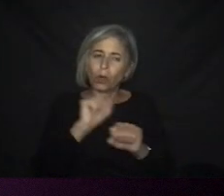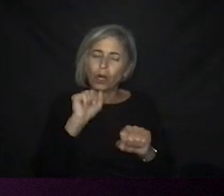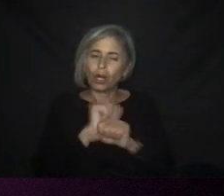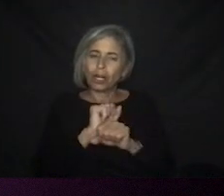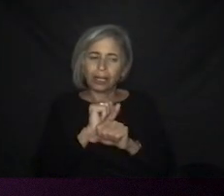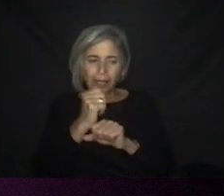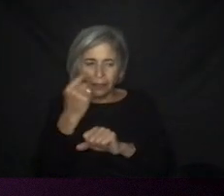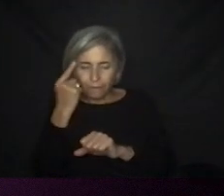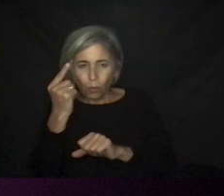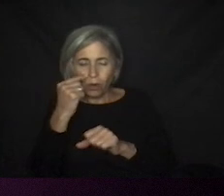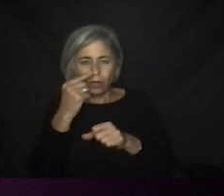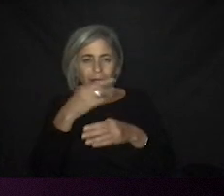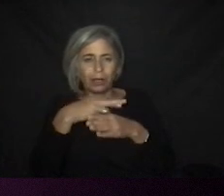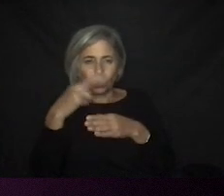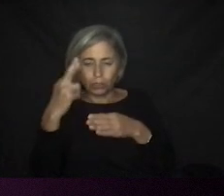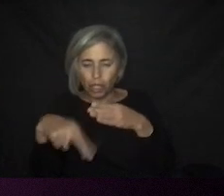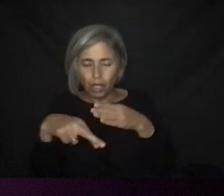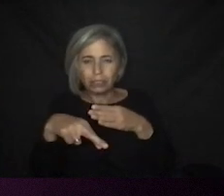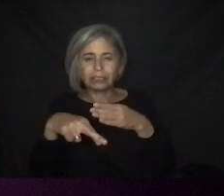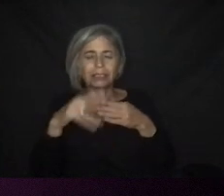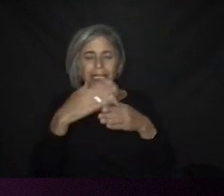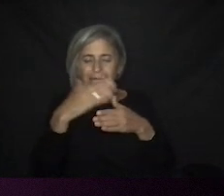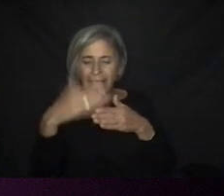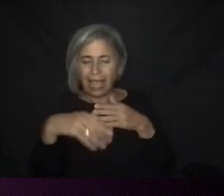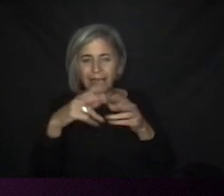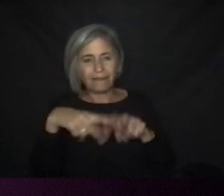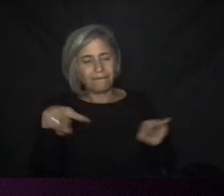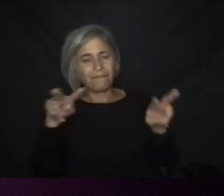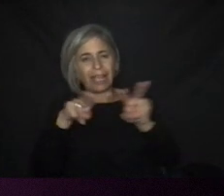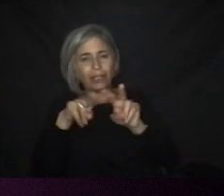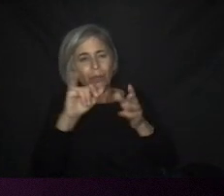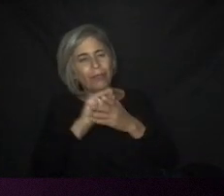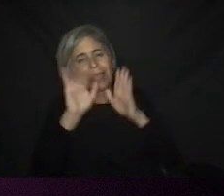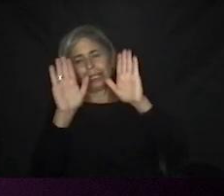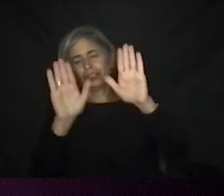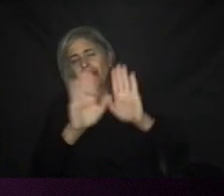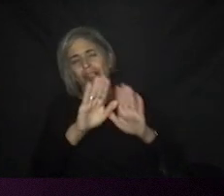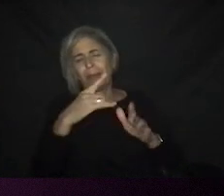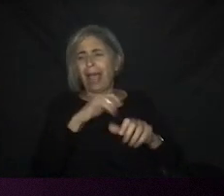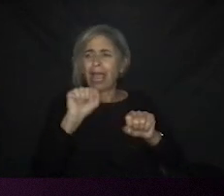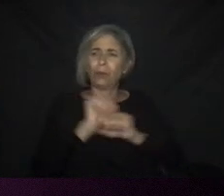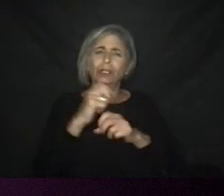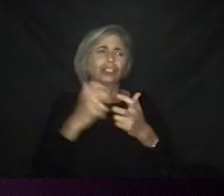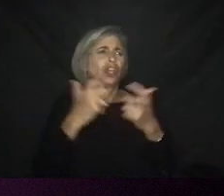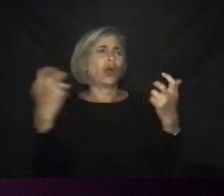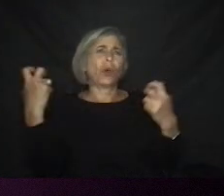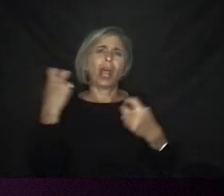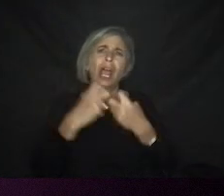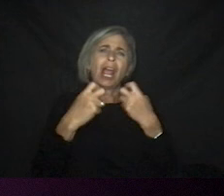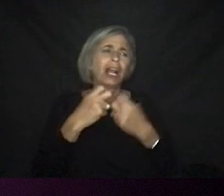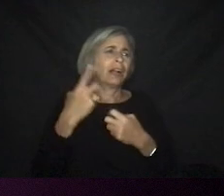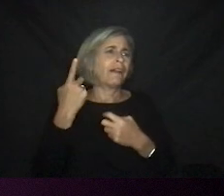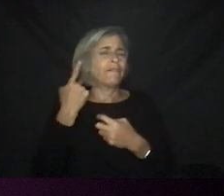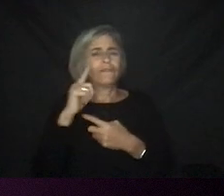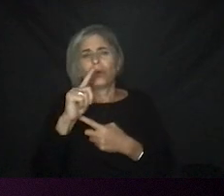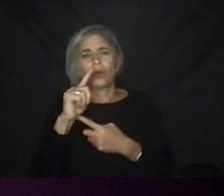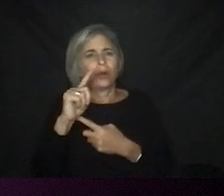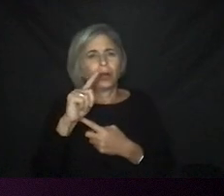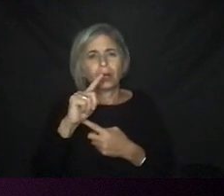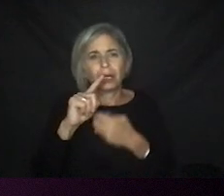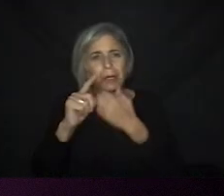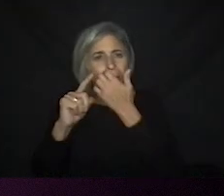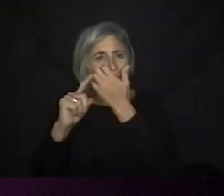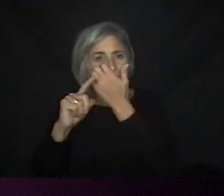your work has an outcome and it has an actual end value. That's awesome. I work so hard for these point polygon algorithms to